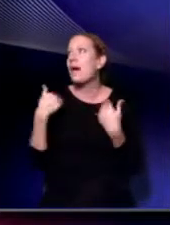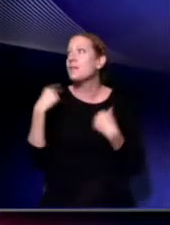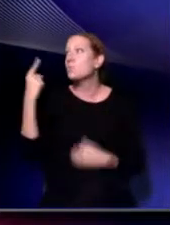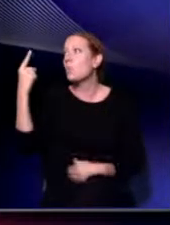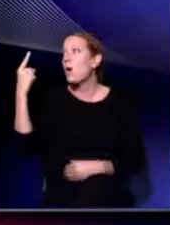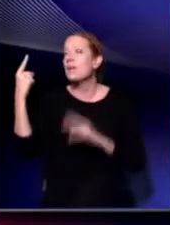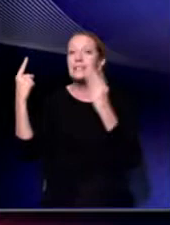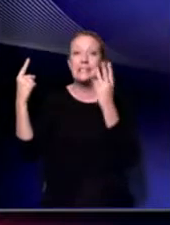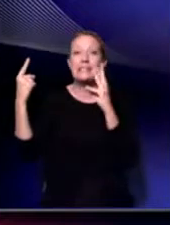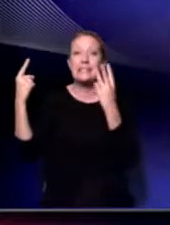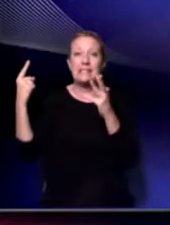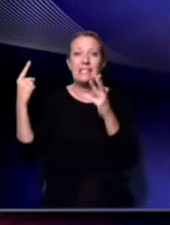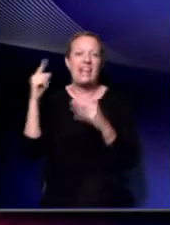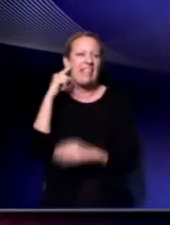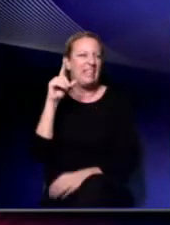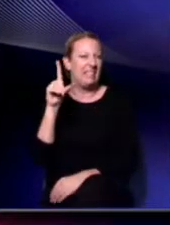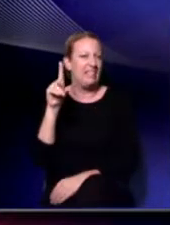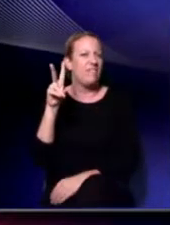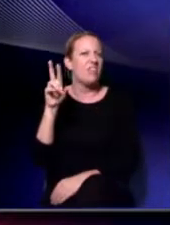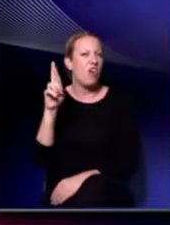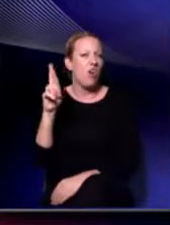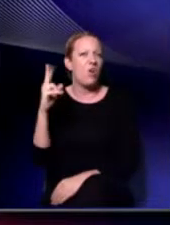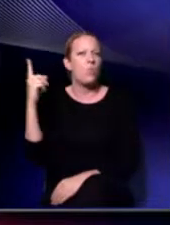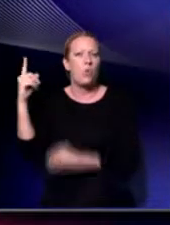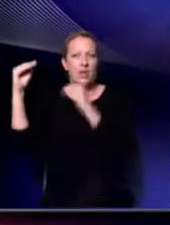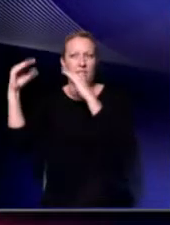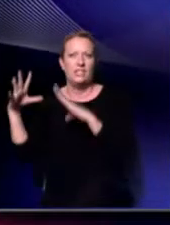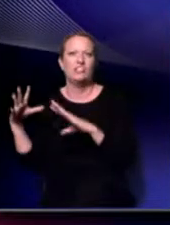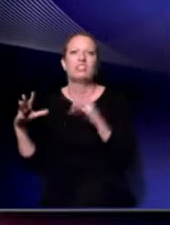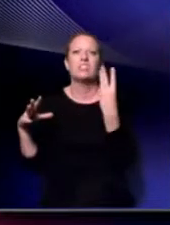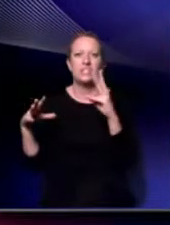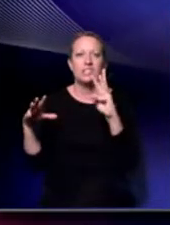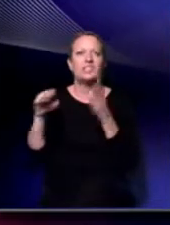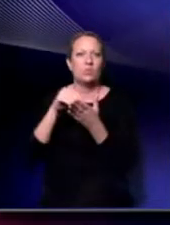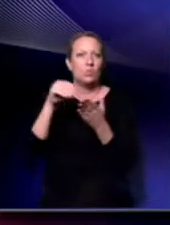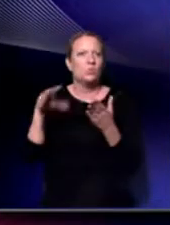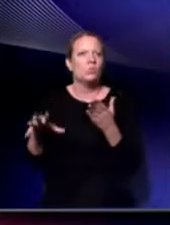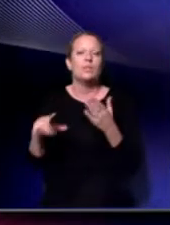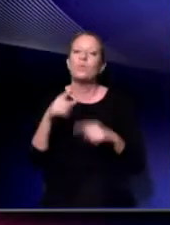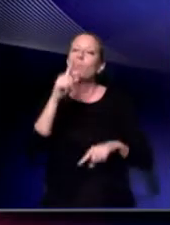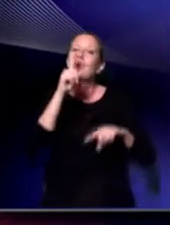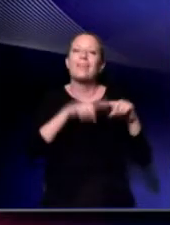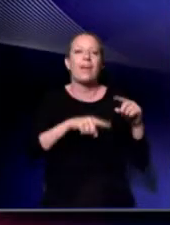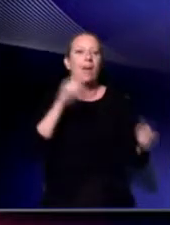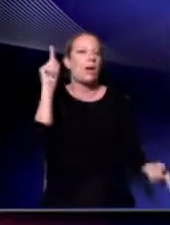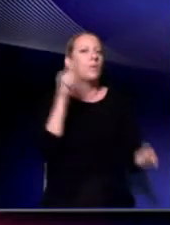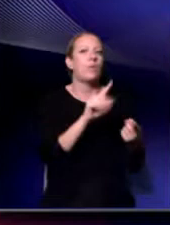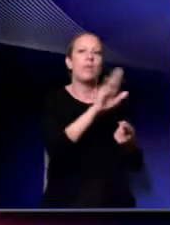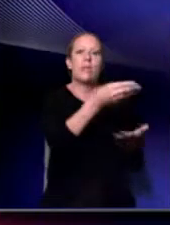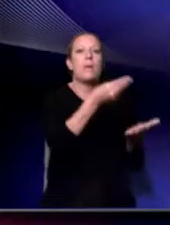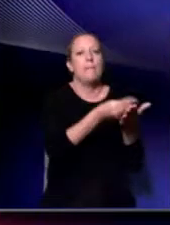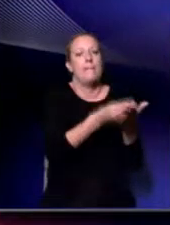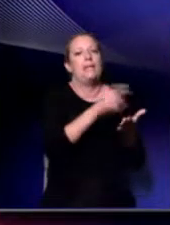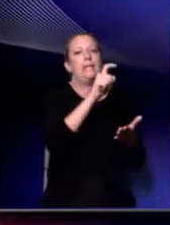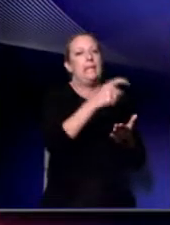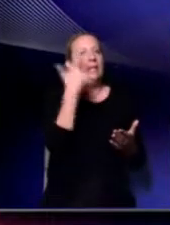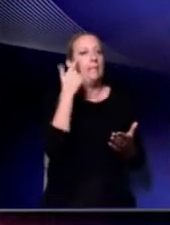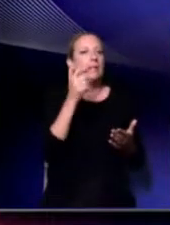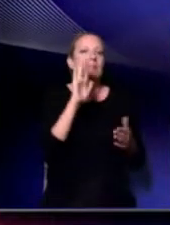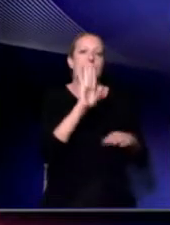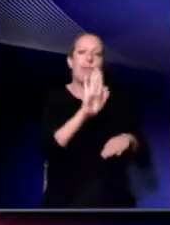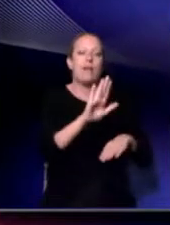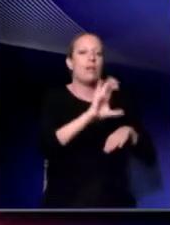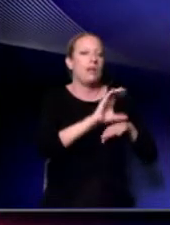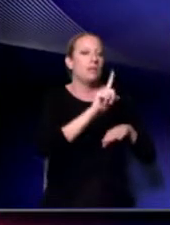that's probably DVR. But so we can't reduce expenditures at ECFE. That's not